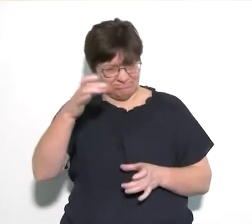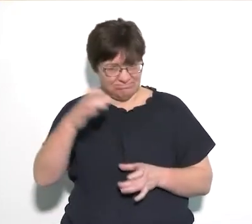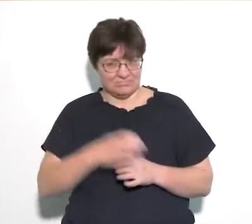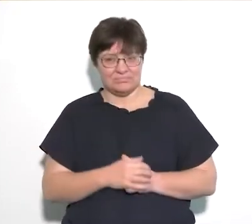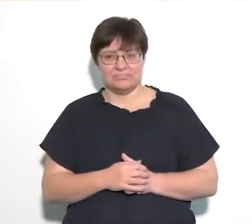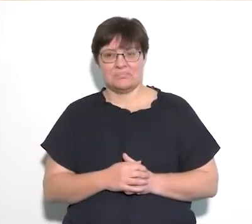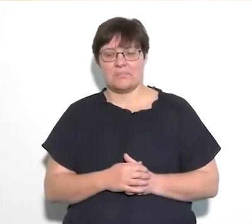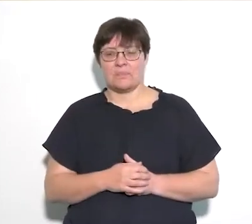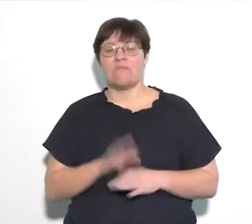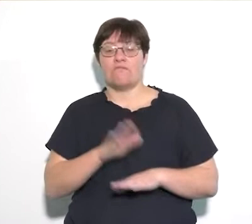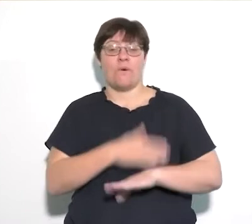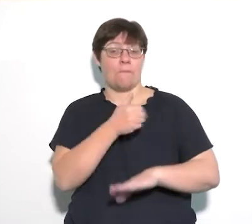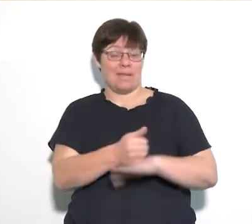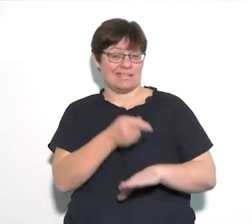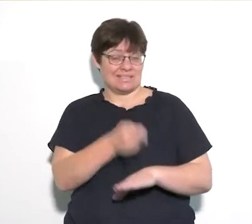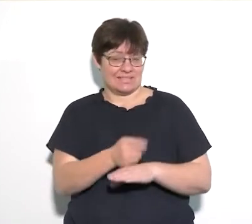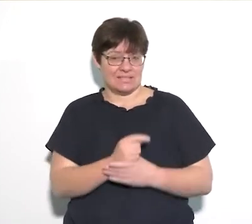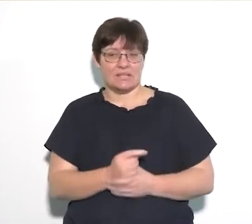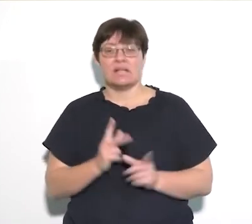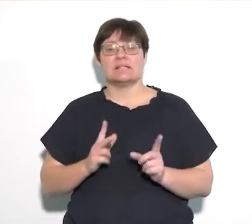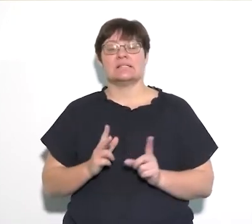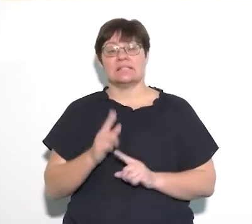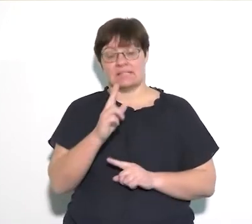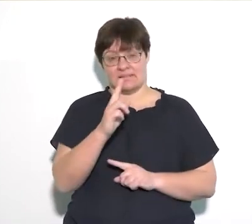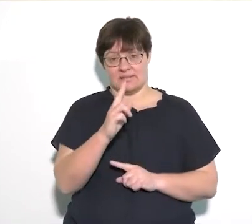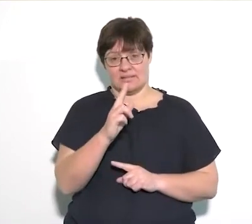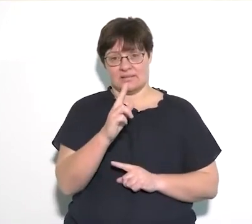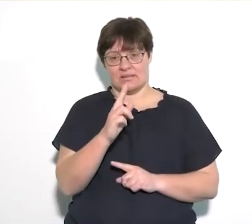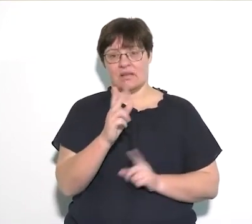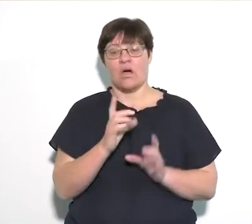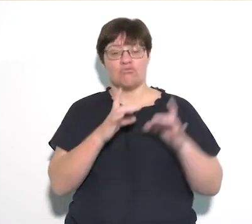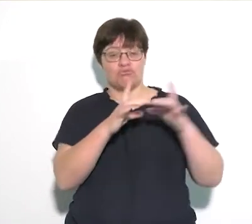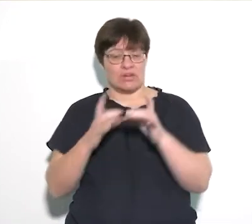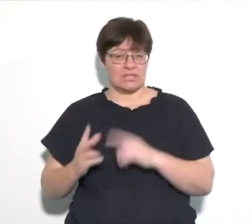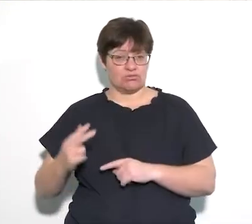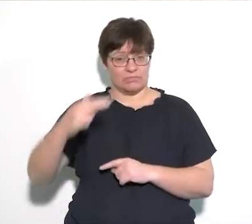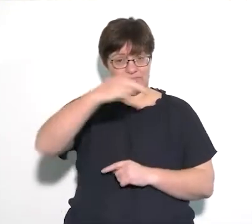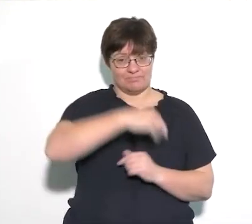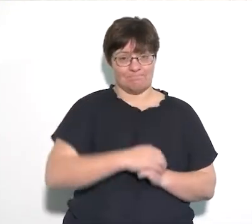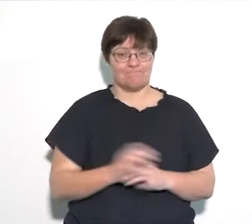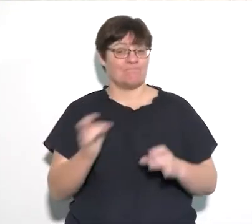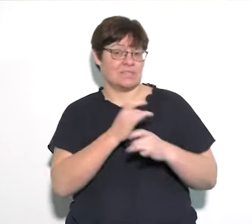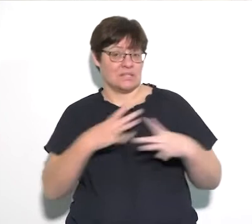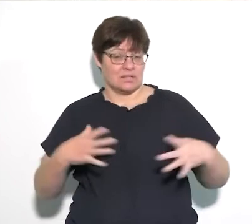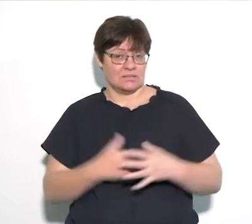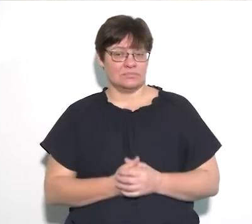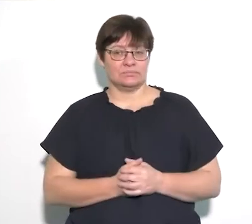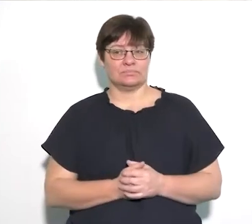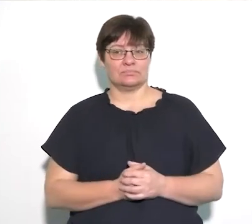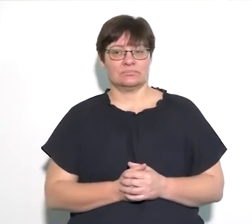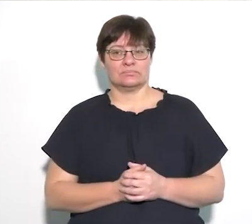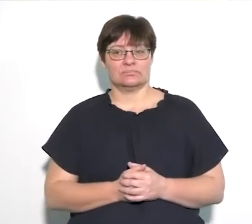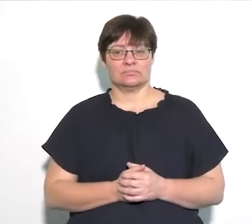as my base, and I'm going to use a pair of scissors to trim off the rings. Let's begin.